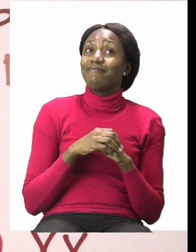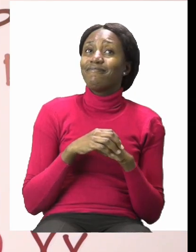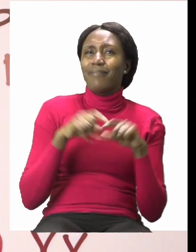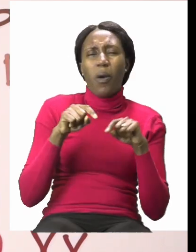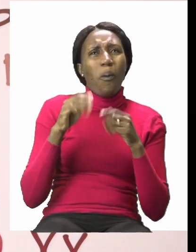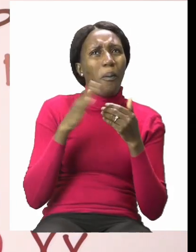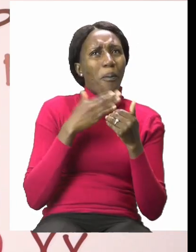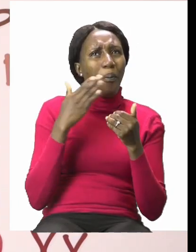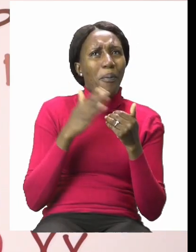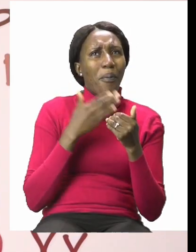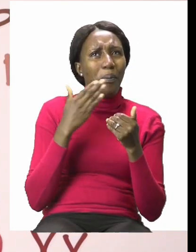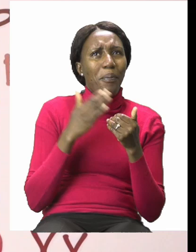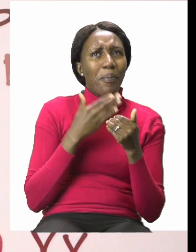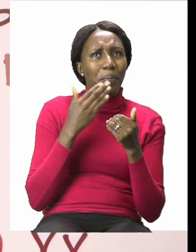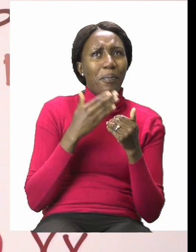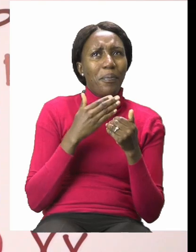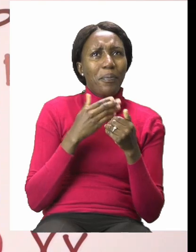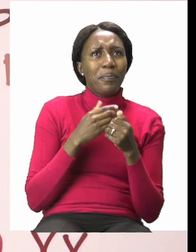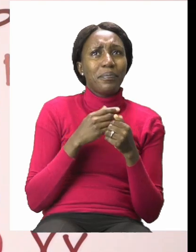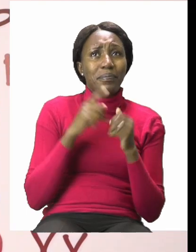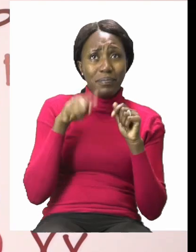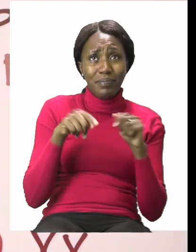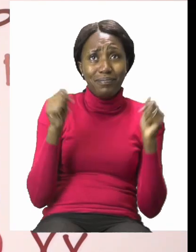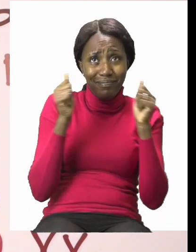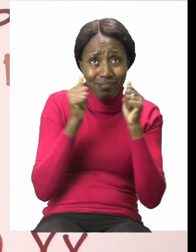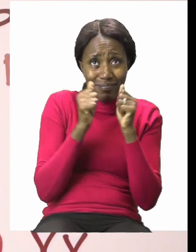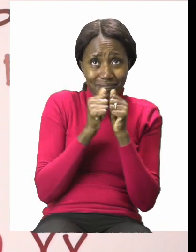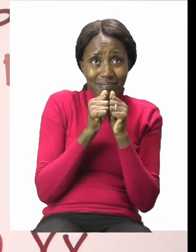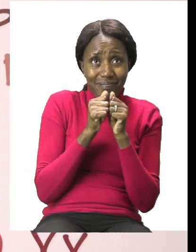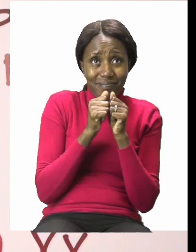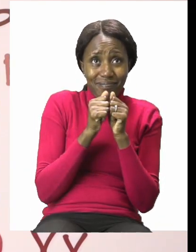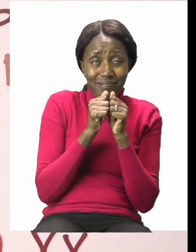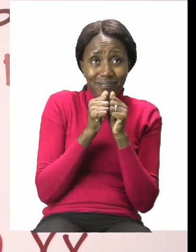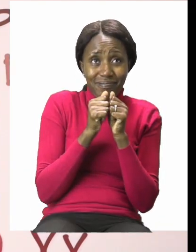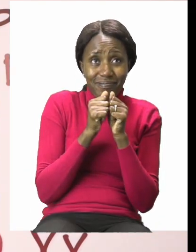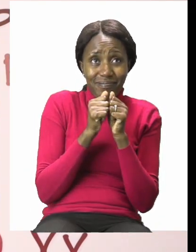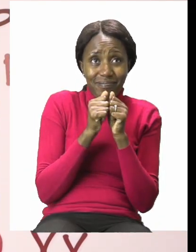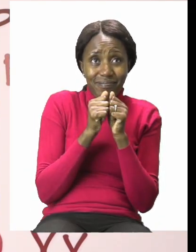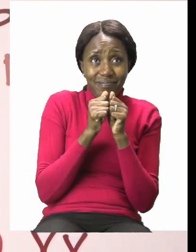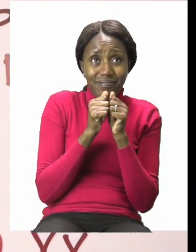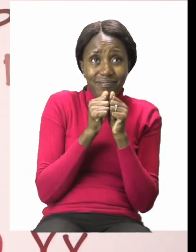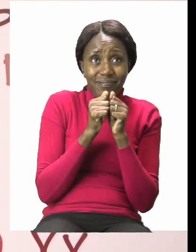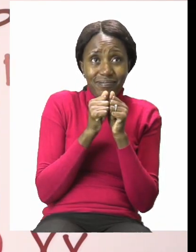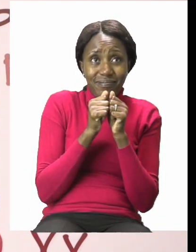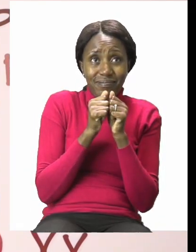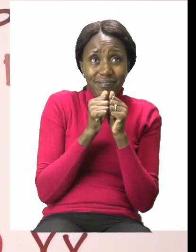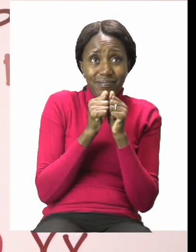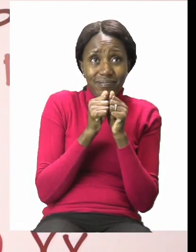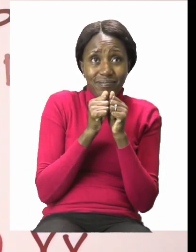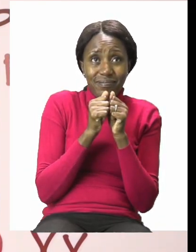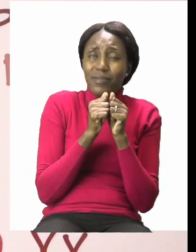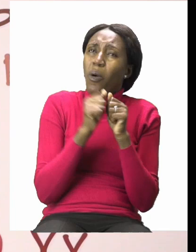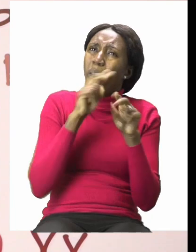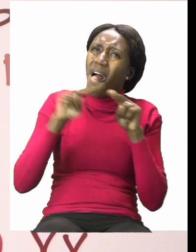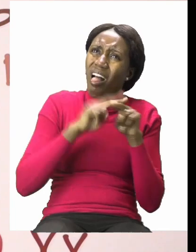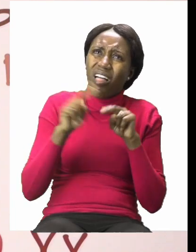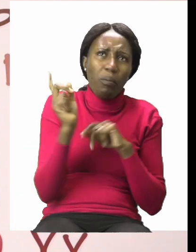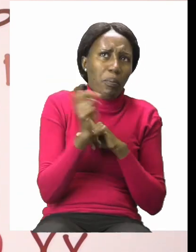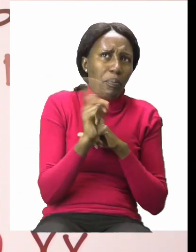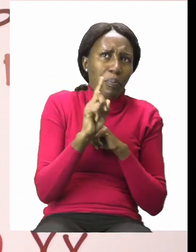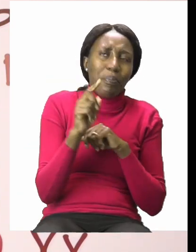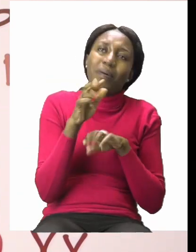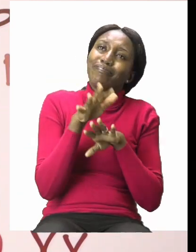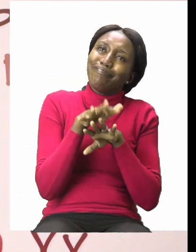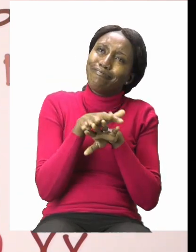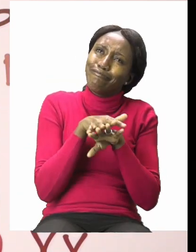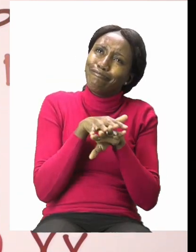easy, but I want us to do it together. Here are the rules. Number 1, don't rush. Take your time,